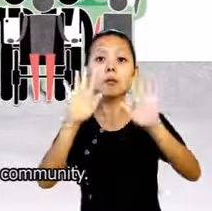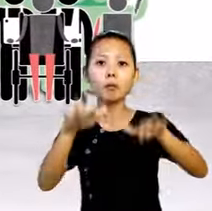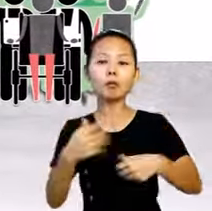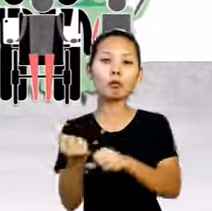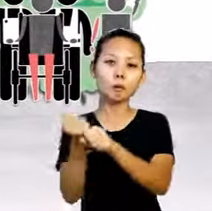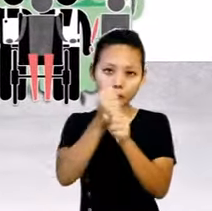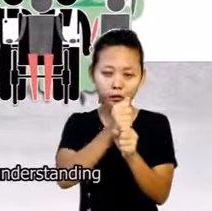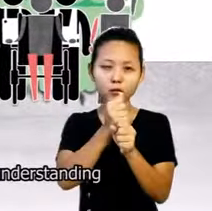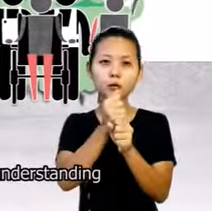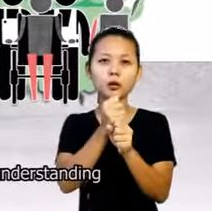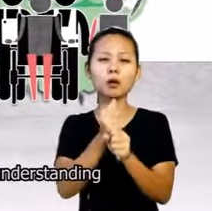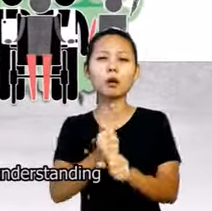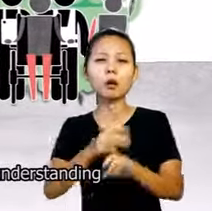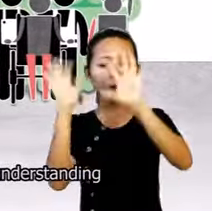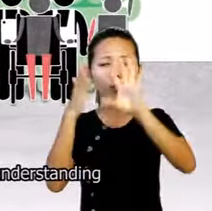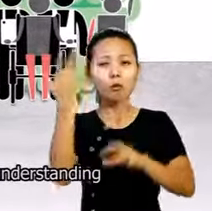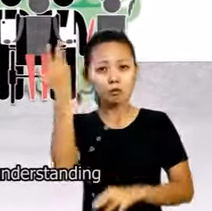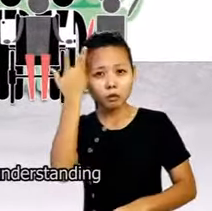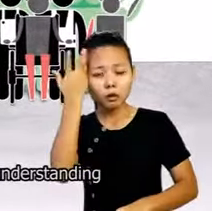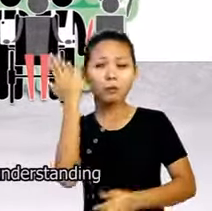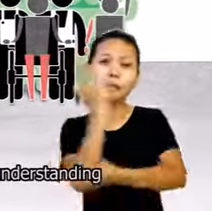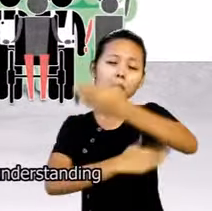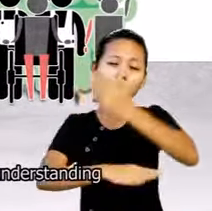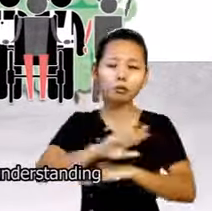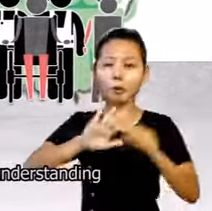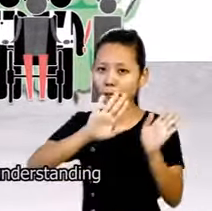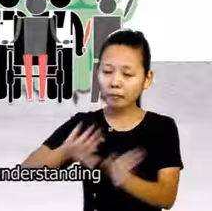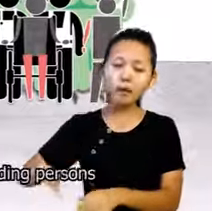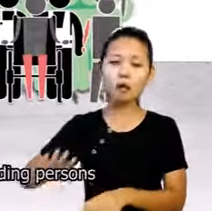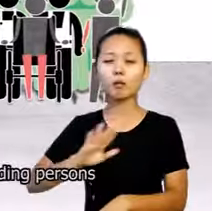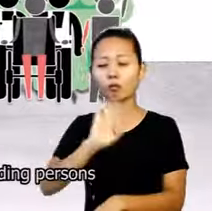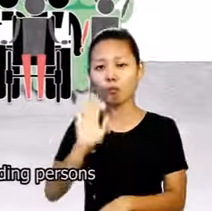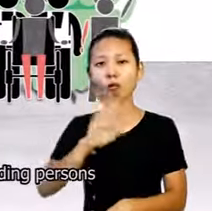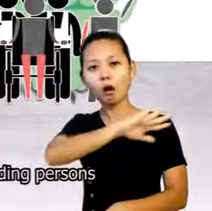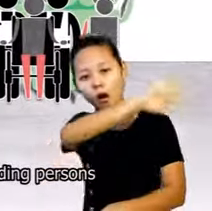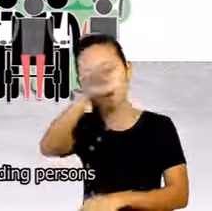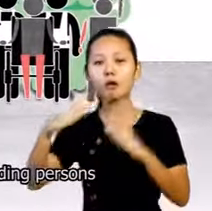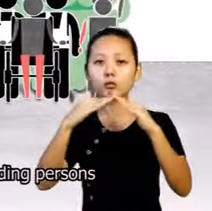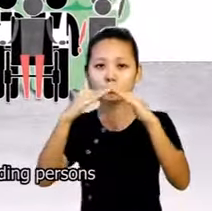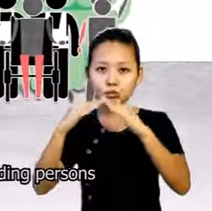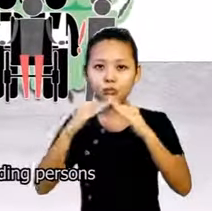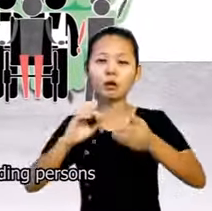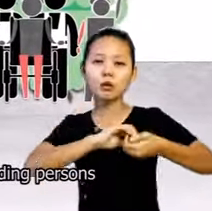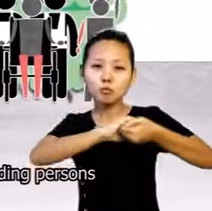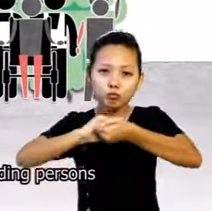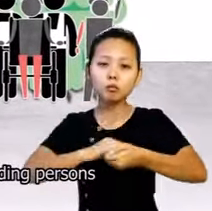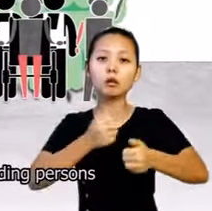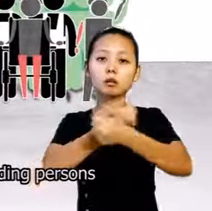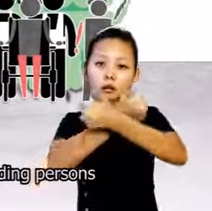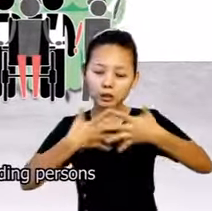community. We hope that this film has helped your understanding of inclusion and the